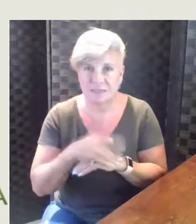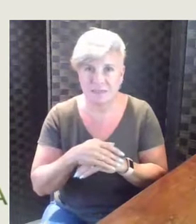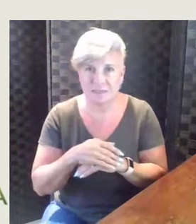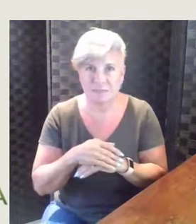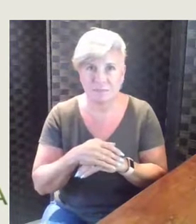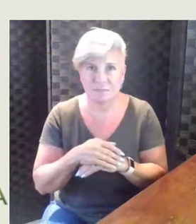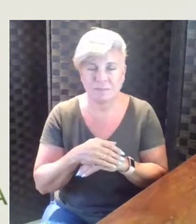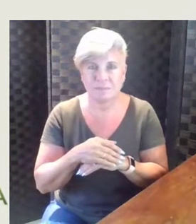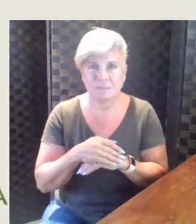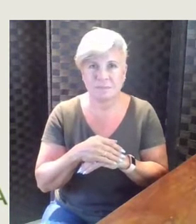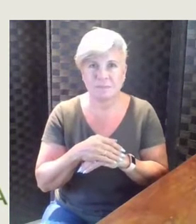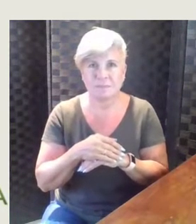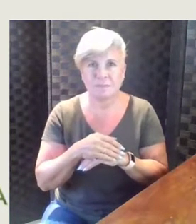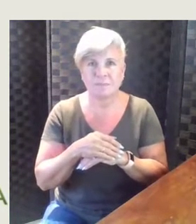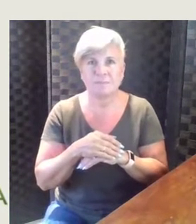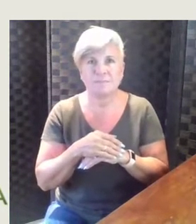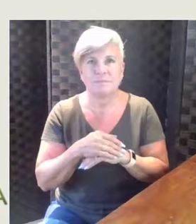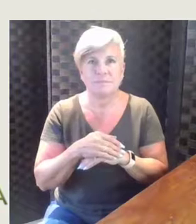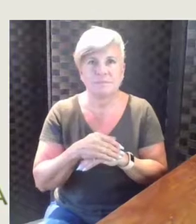8.